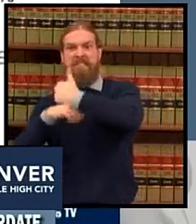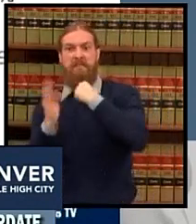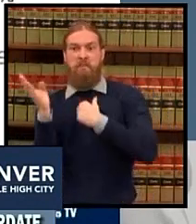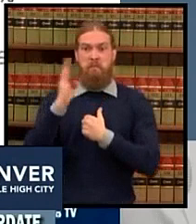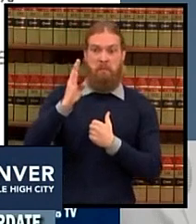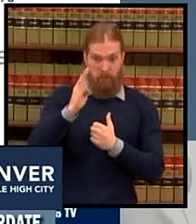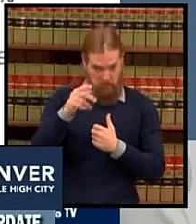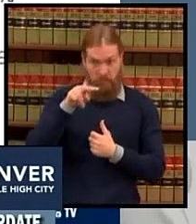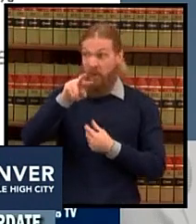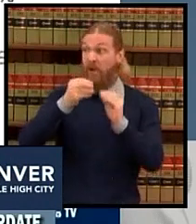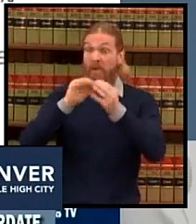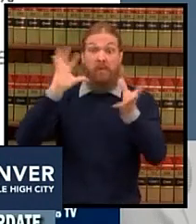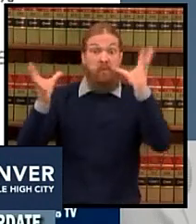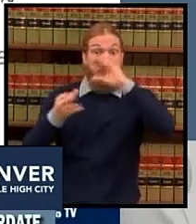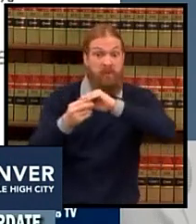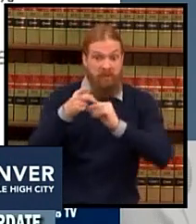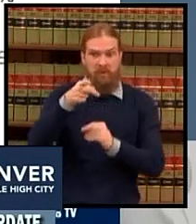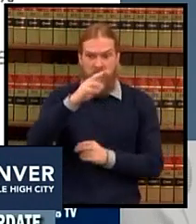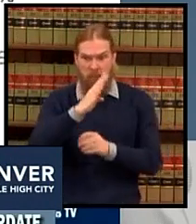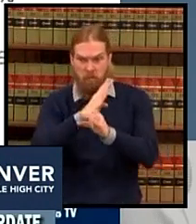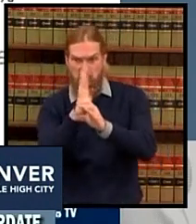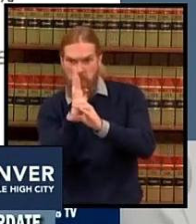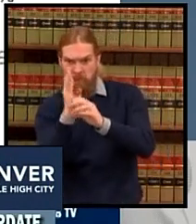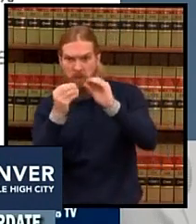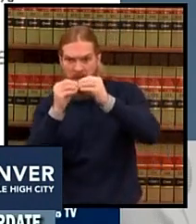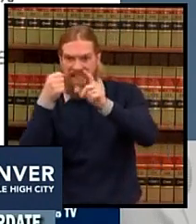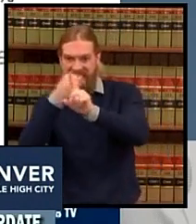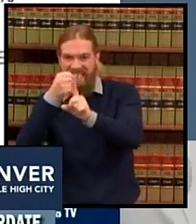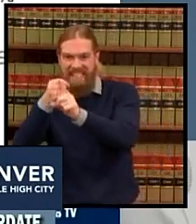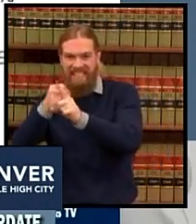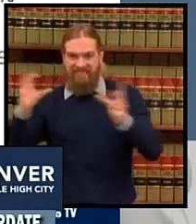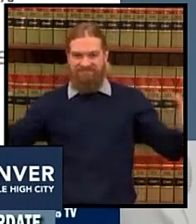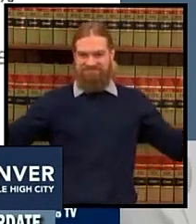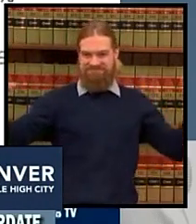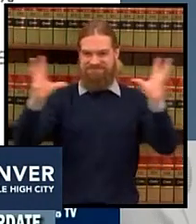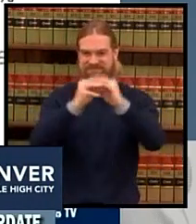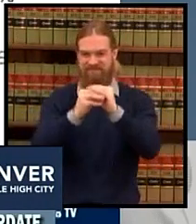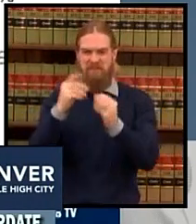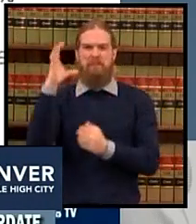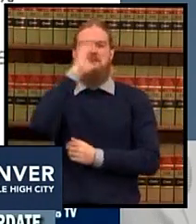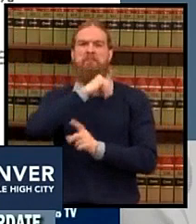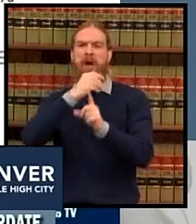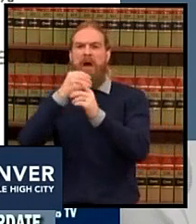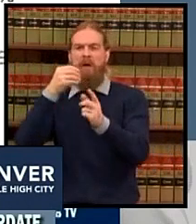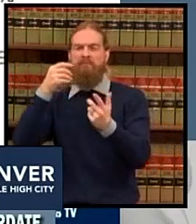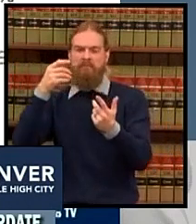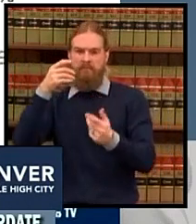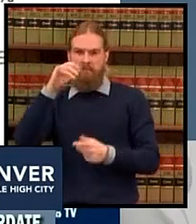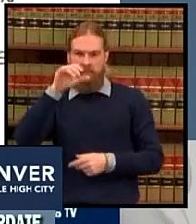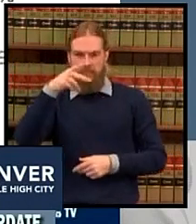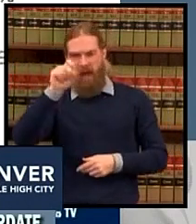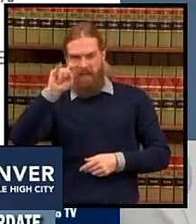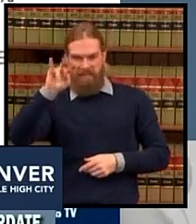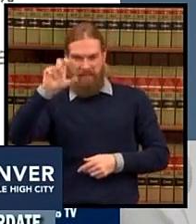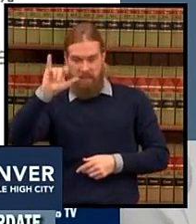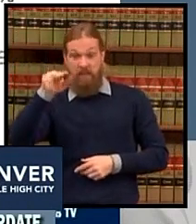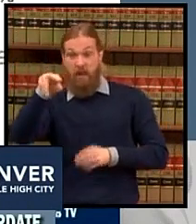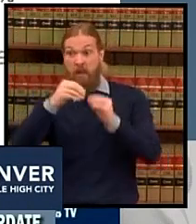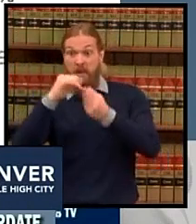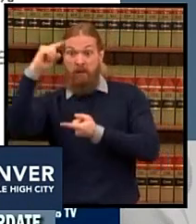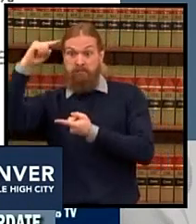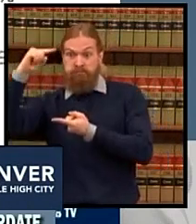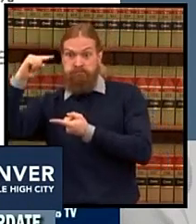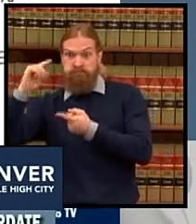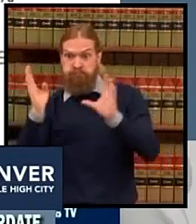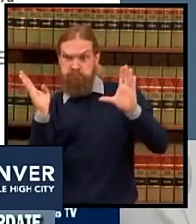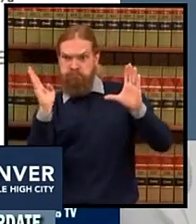rate continues to drop. I get a lot of questions about that. Well, is positivity going down and case rates, are they going down because less people are getting tested? I